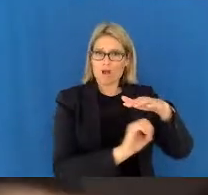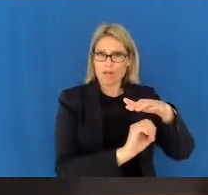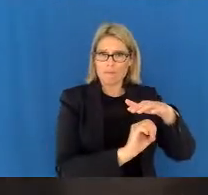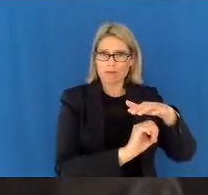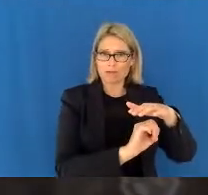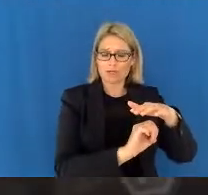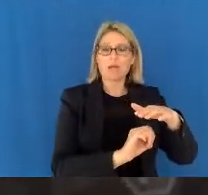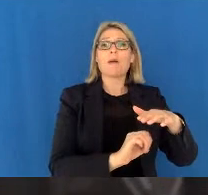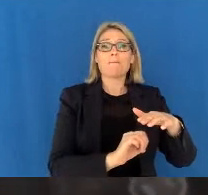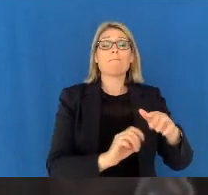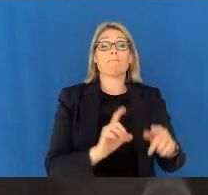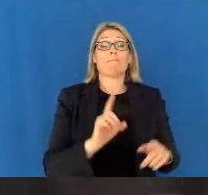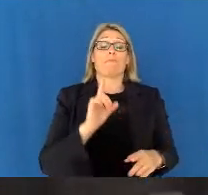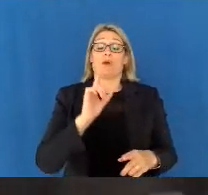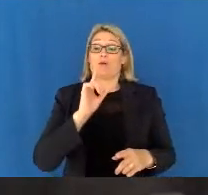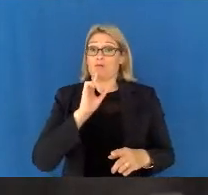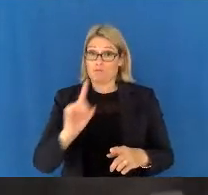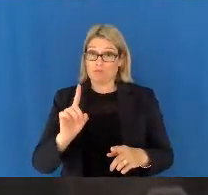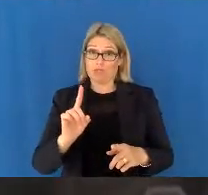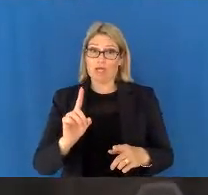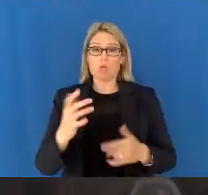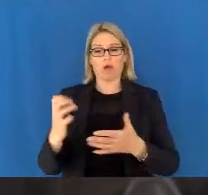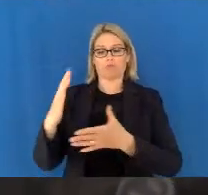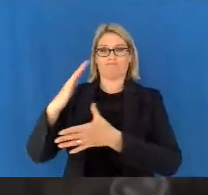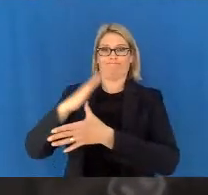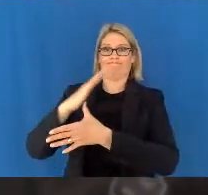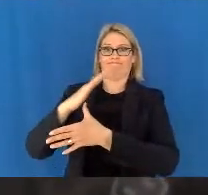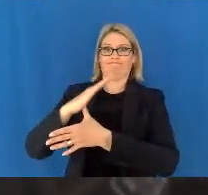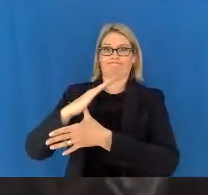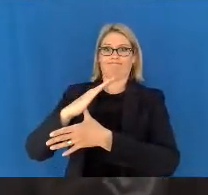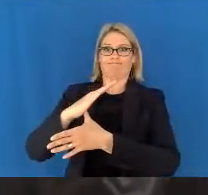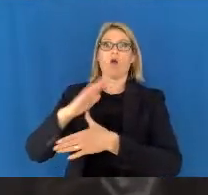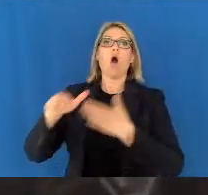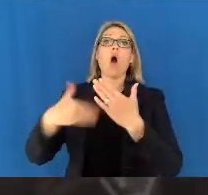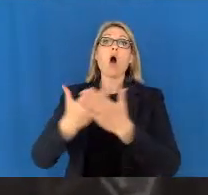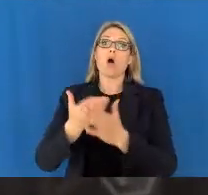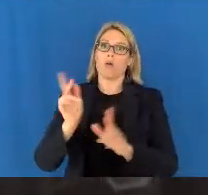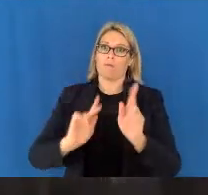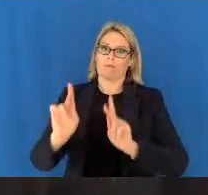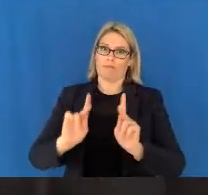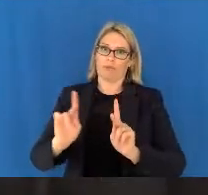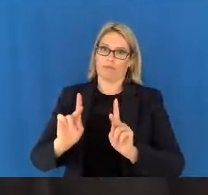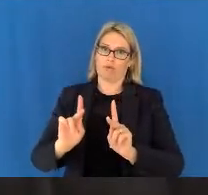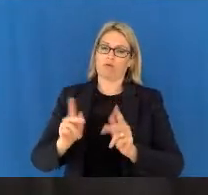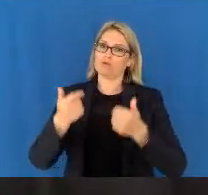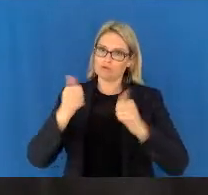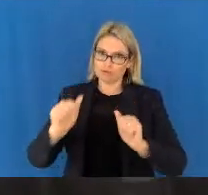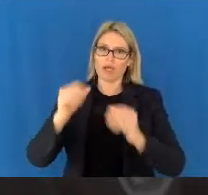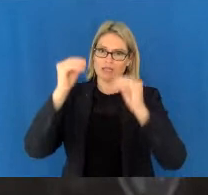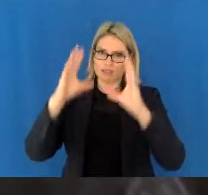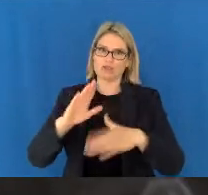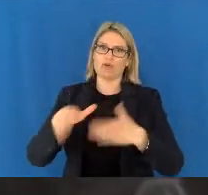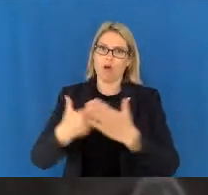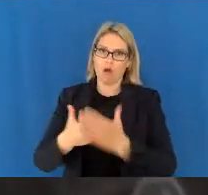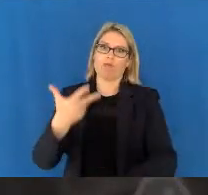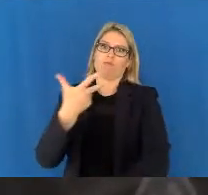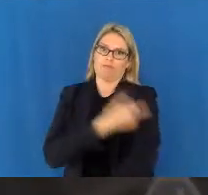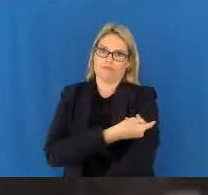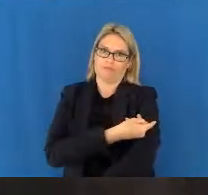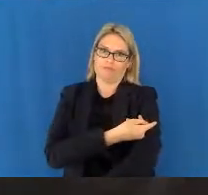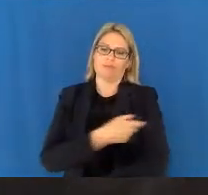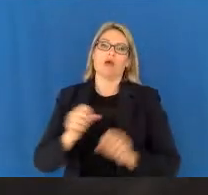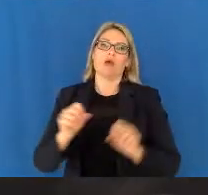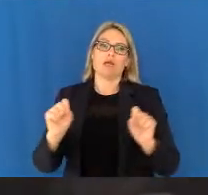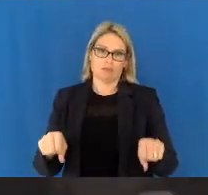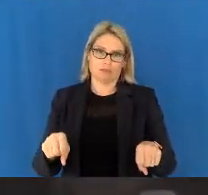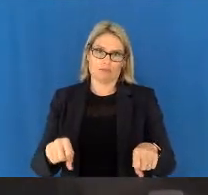certainly we would like to prioritize all those people as quickly as possible, but we have